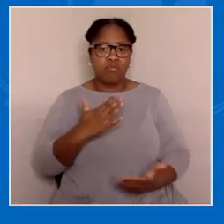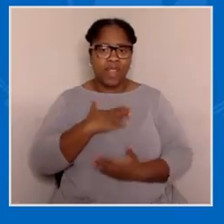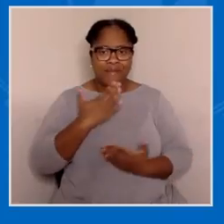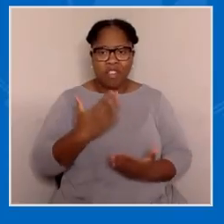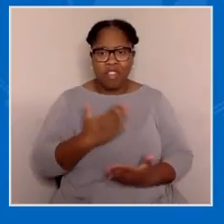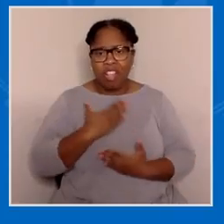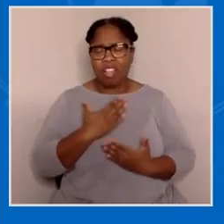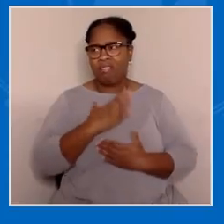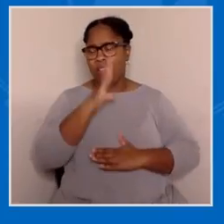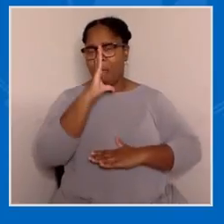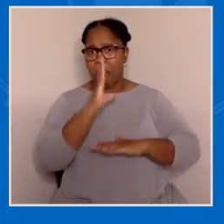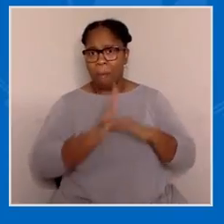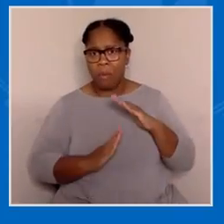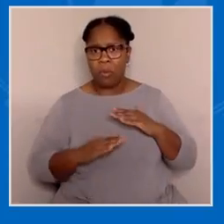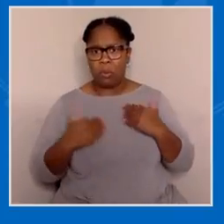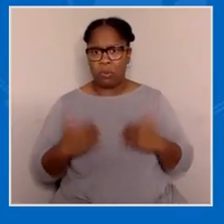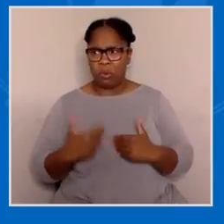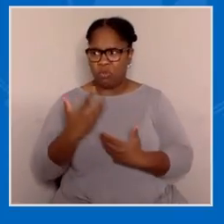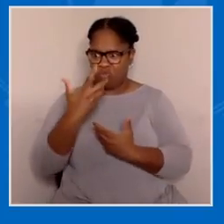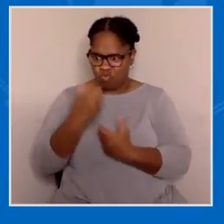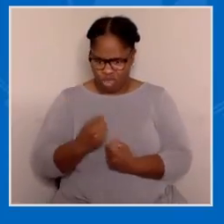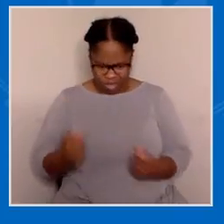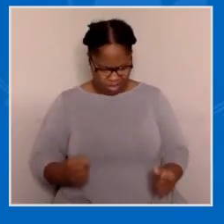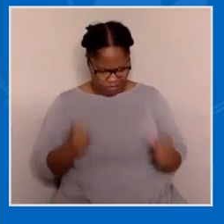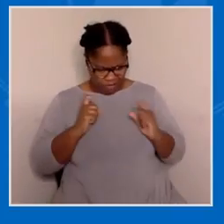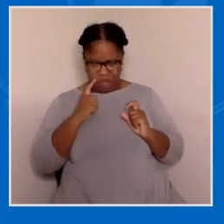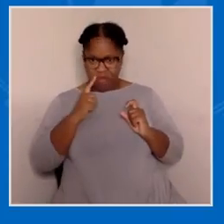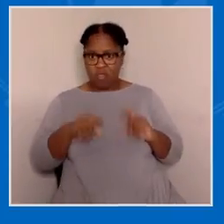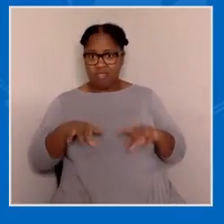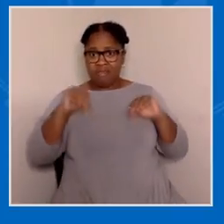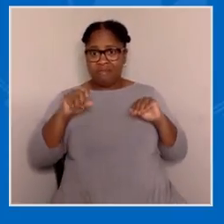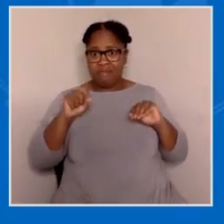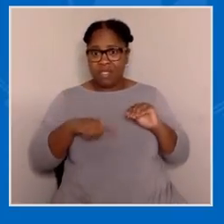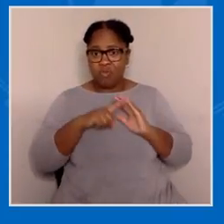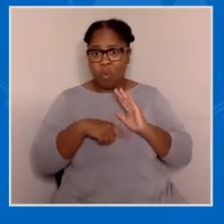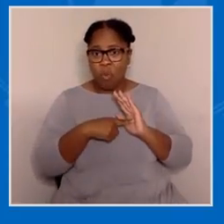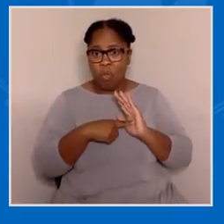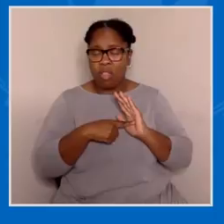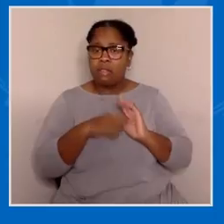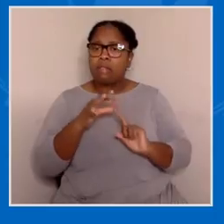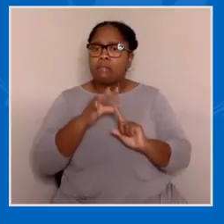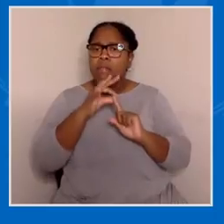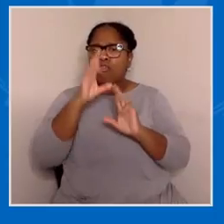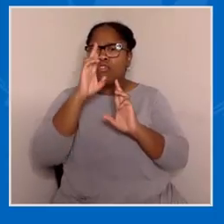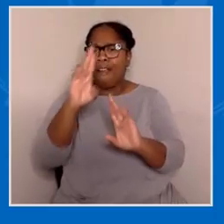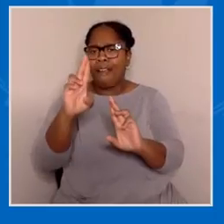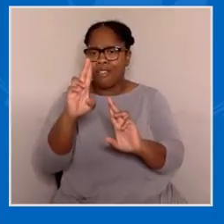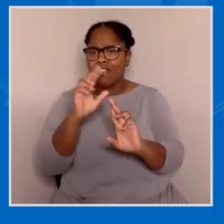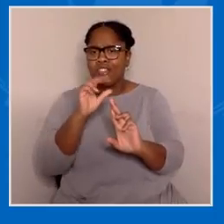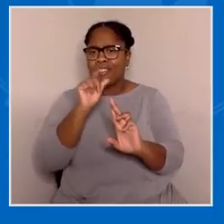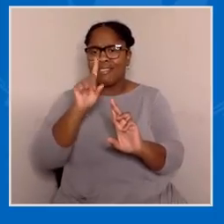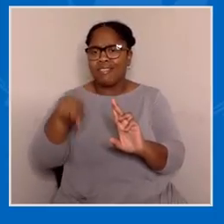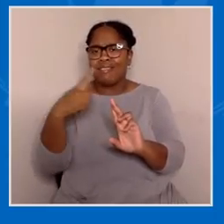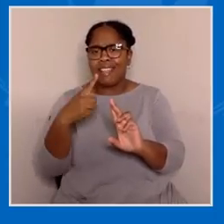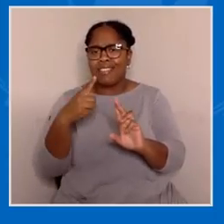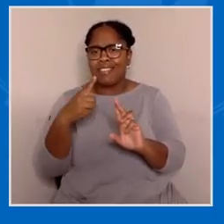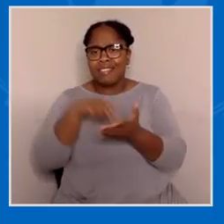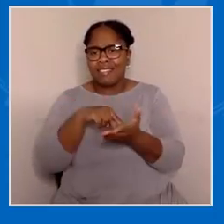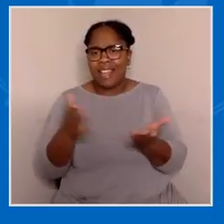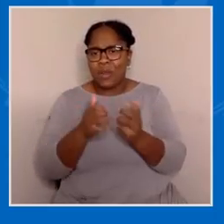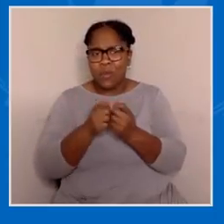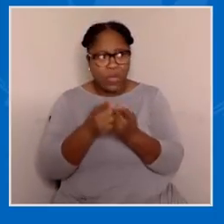by the trust that you placed in me for this role. I'm especially honored to be standing not only by your side, but